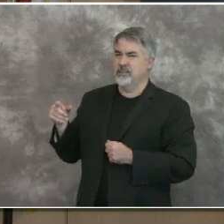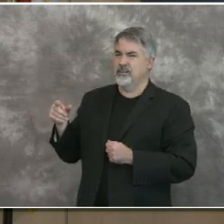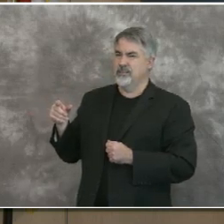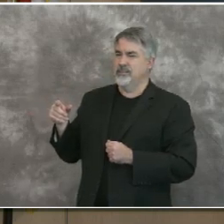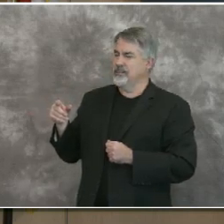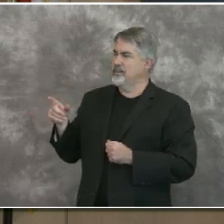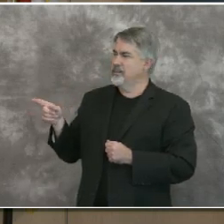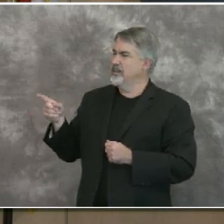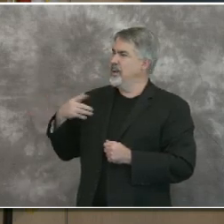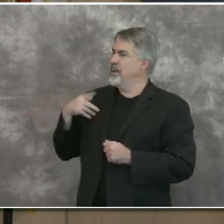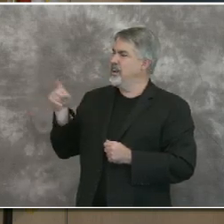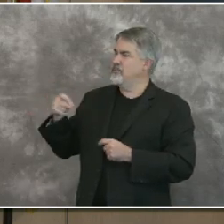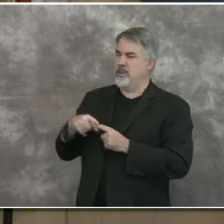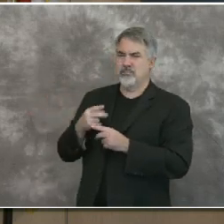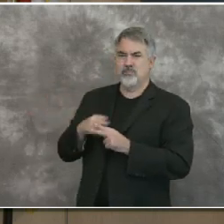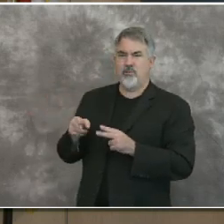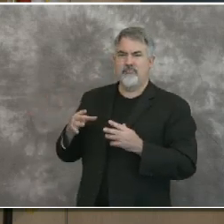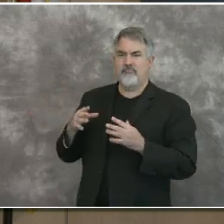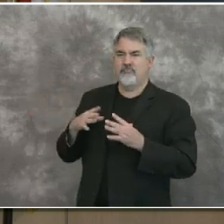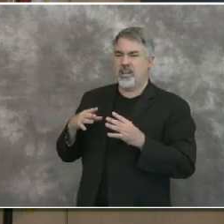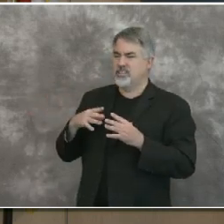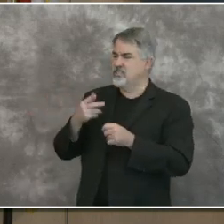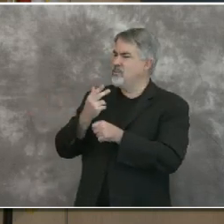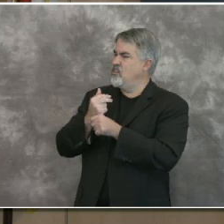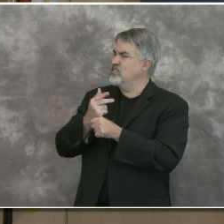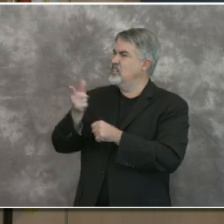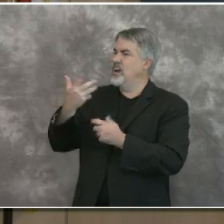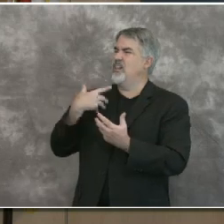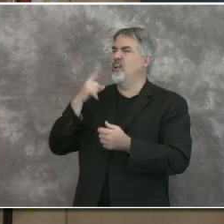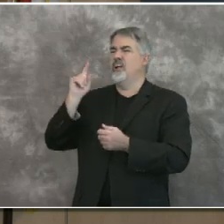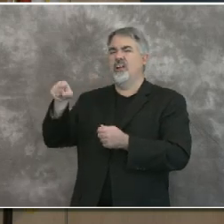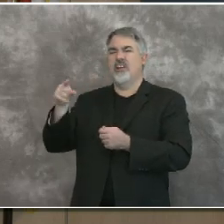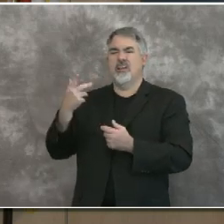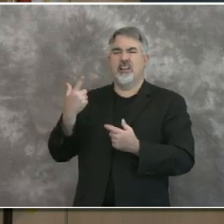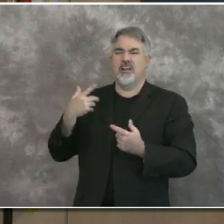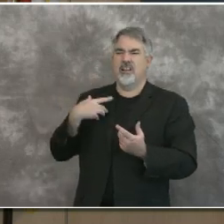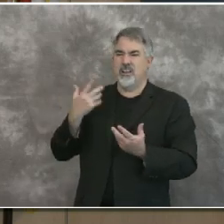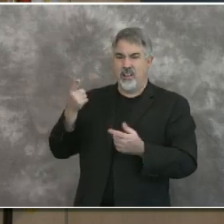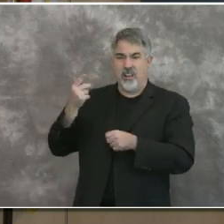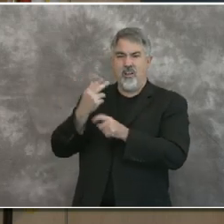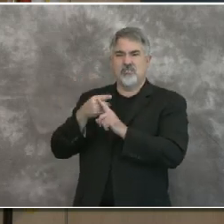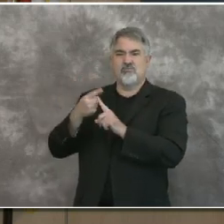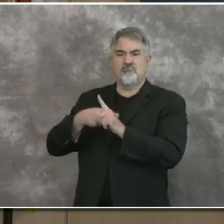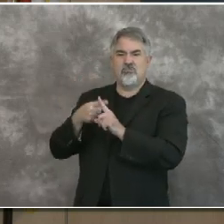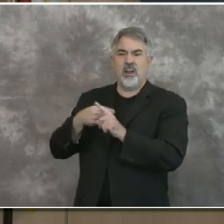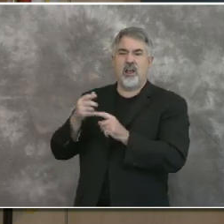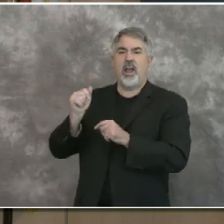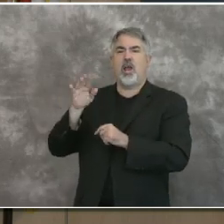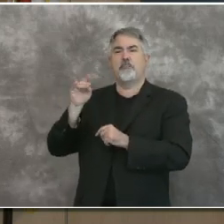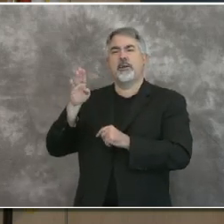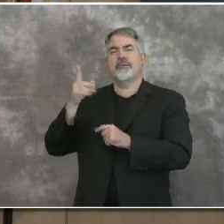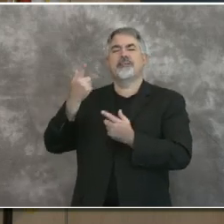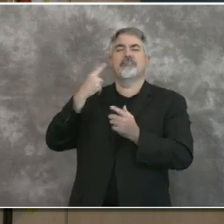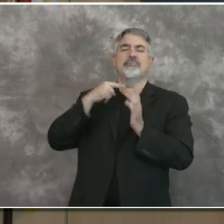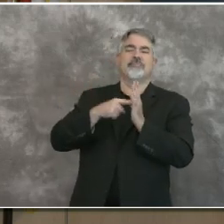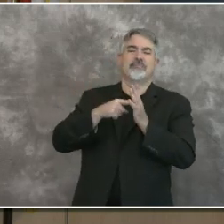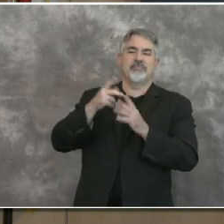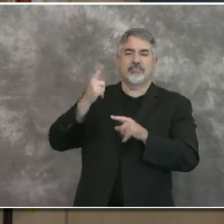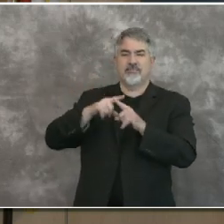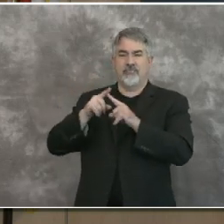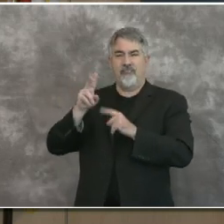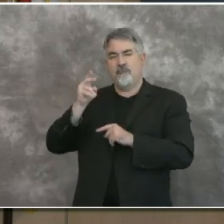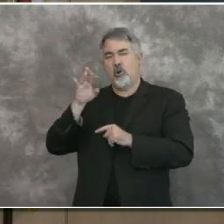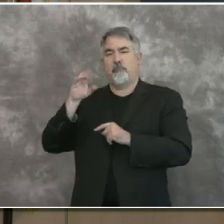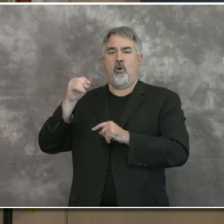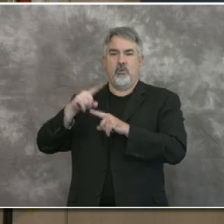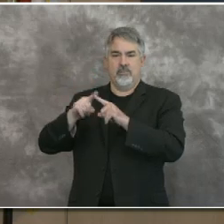hotels. We've heard from some viewers who complained about large gatherings at rental properties along the beach in the city of San Diego. Certainly gatherings